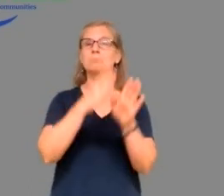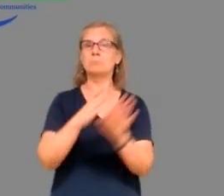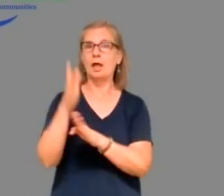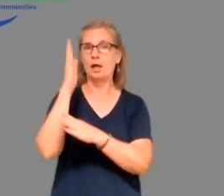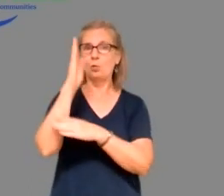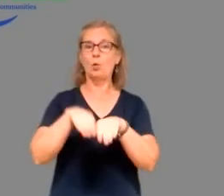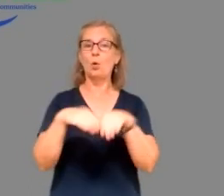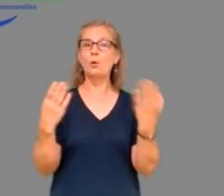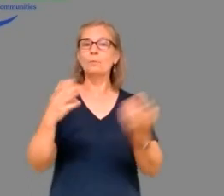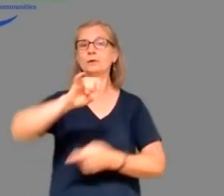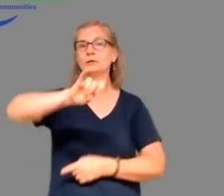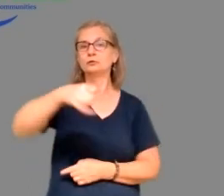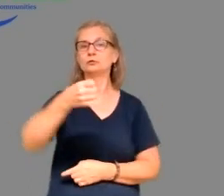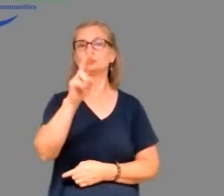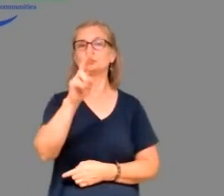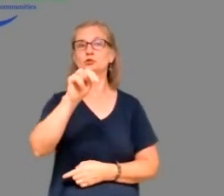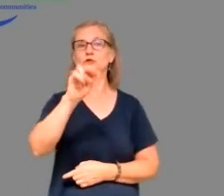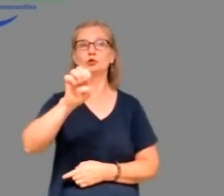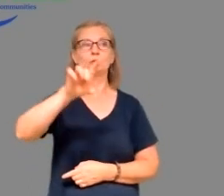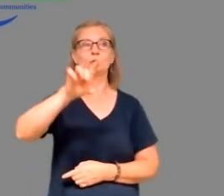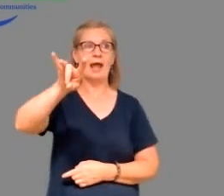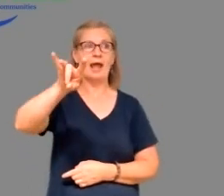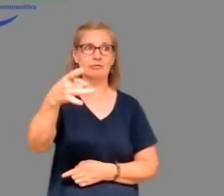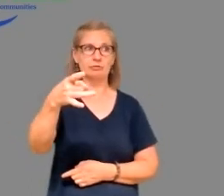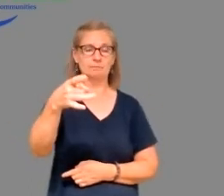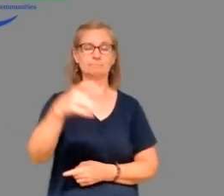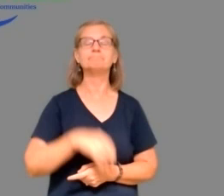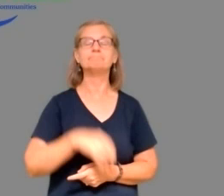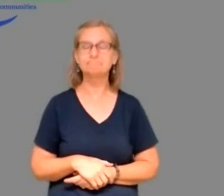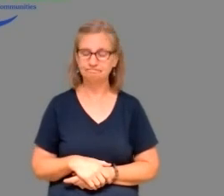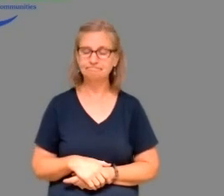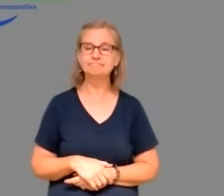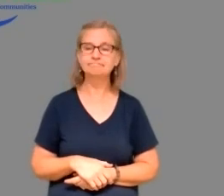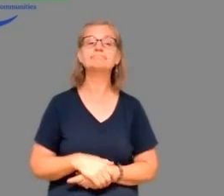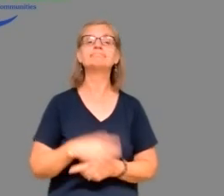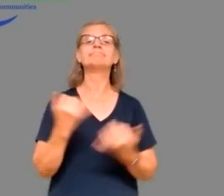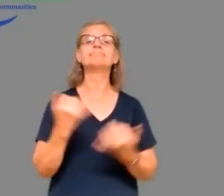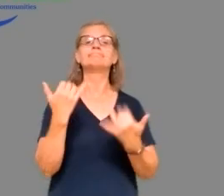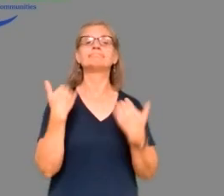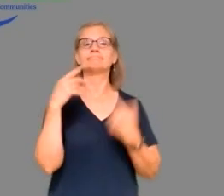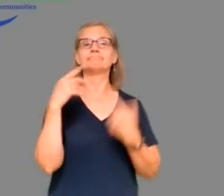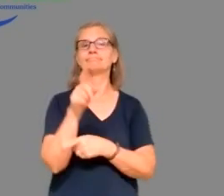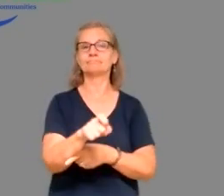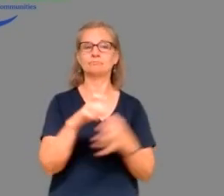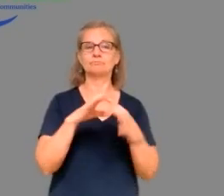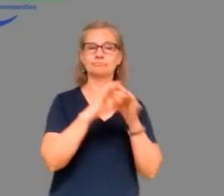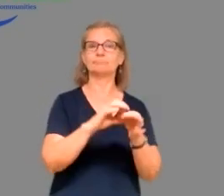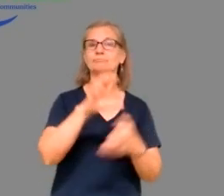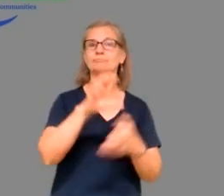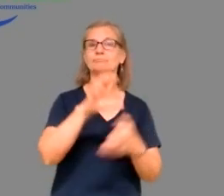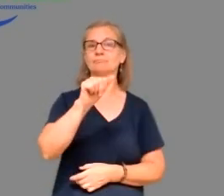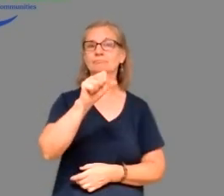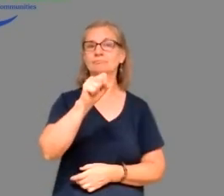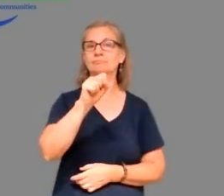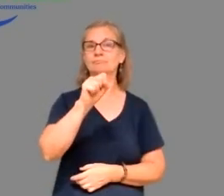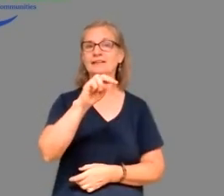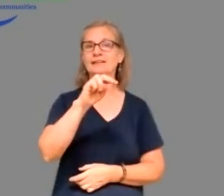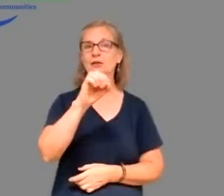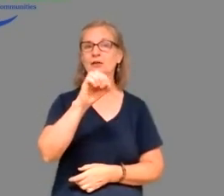All right. This question is about the casinos. And